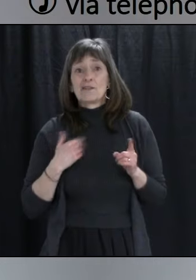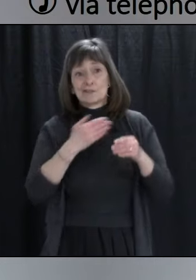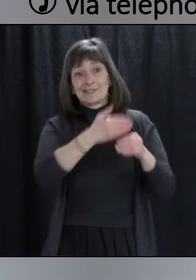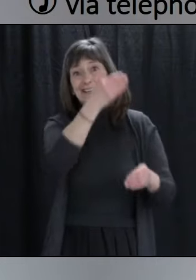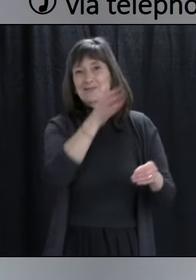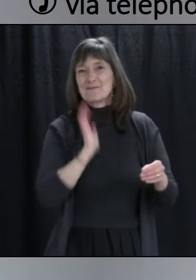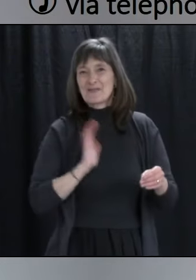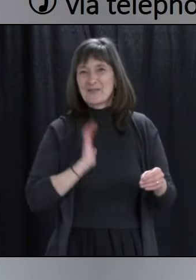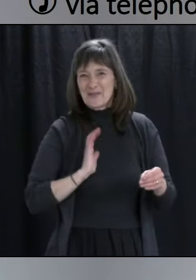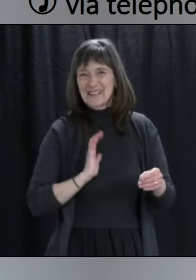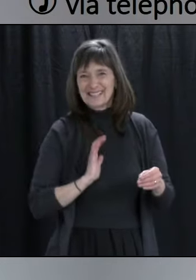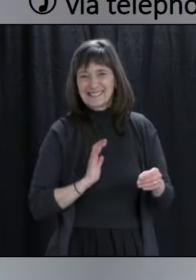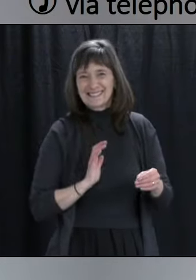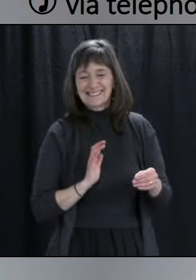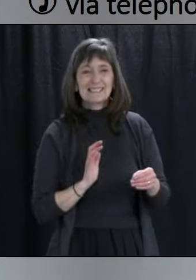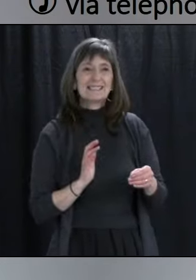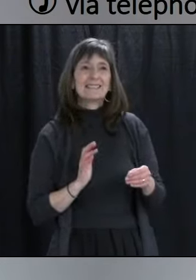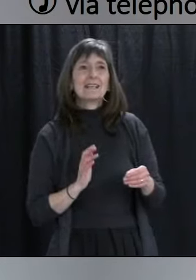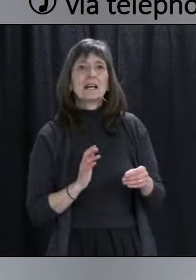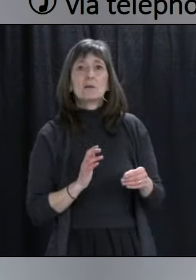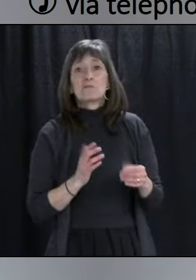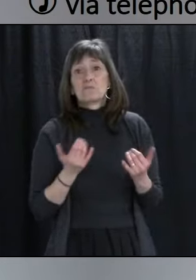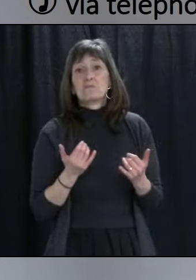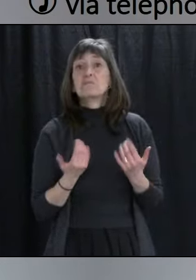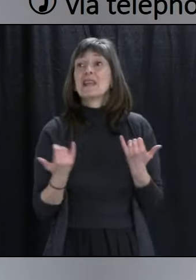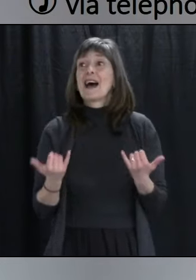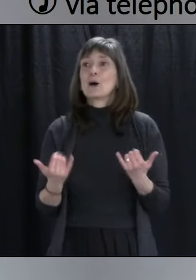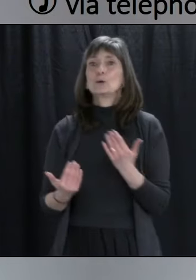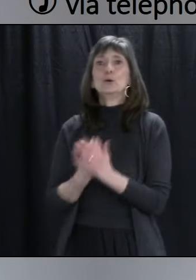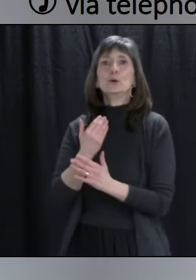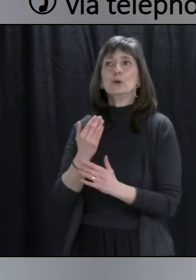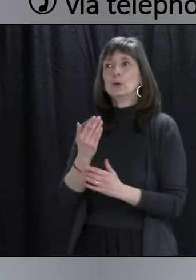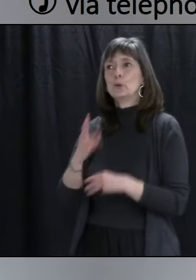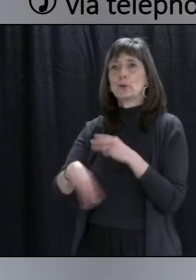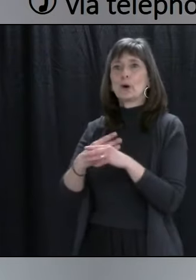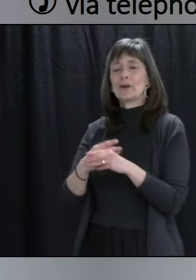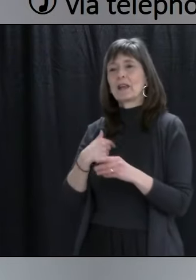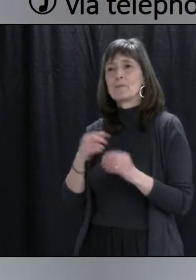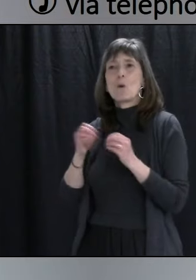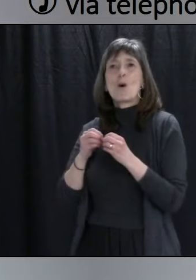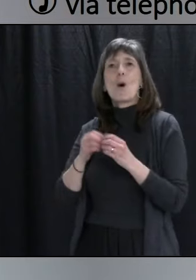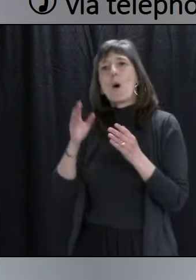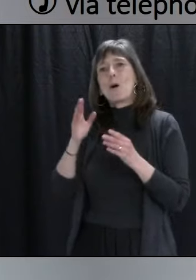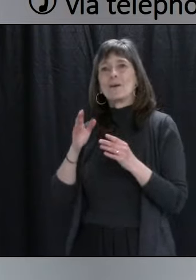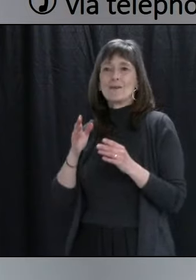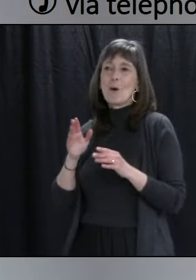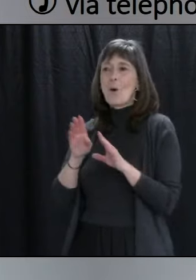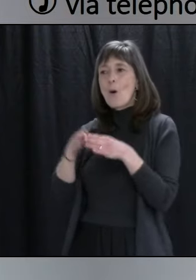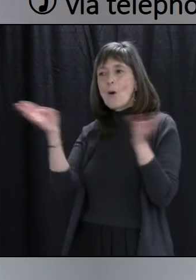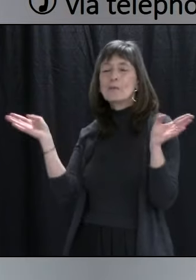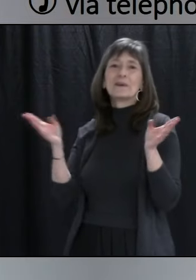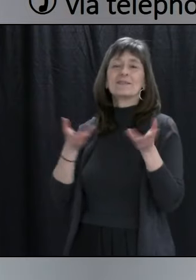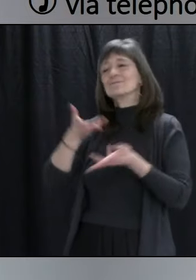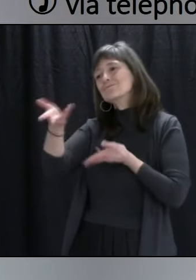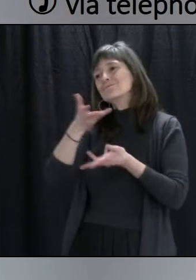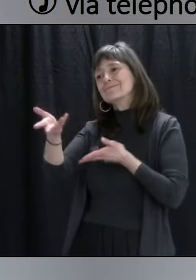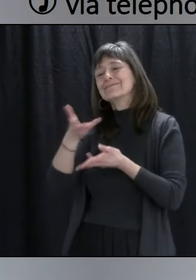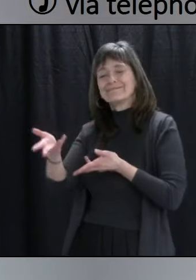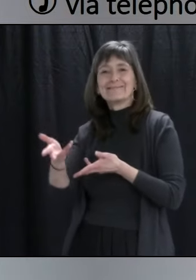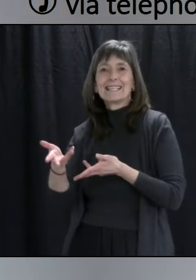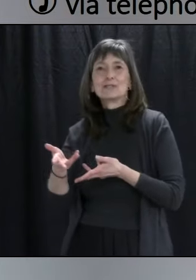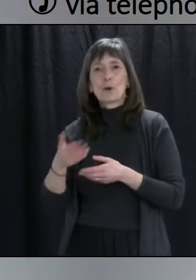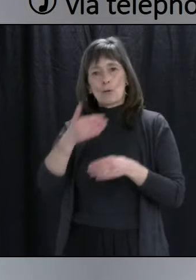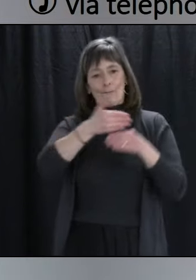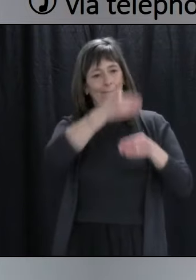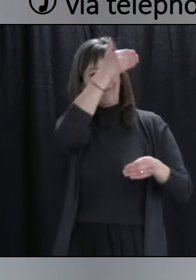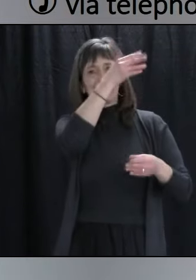open office nature of new banks. The view is that we still need access to some banking services